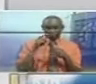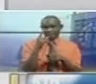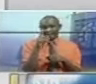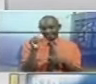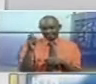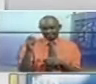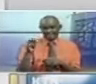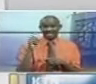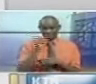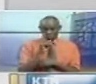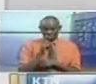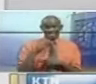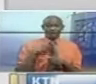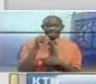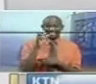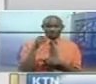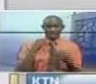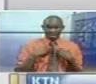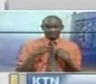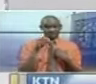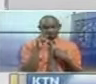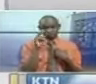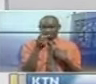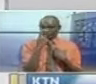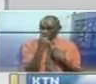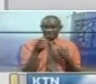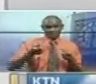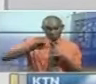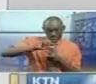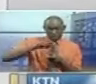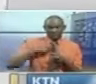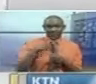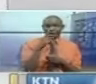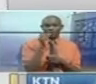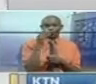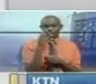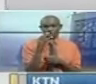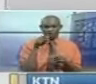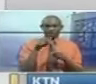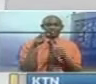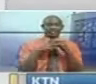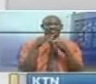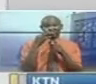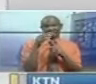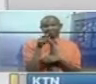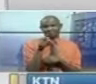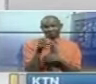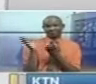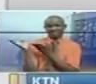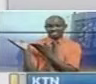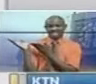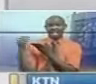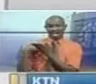Nairobi, while diesel is expected to cost 21 cents more to sell at just about 104 and 73 cents per litre